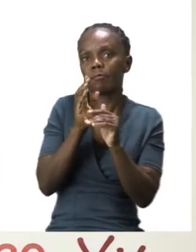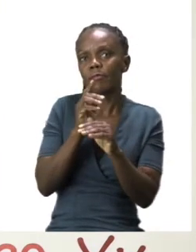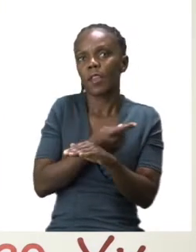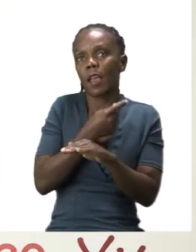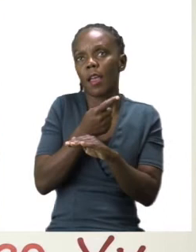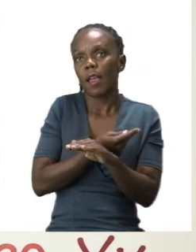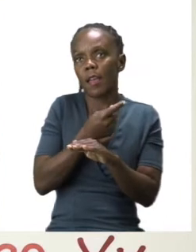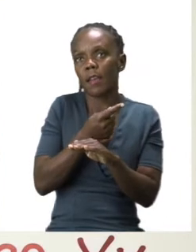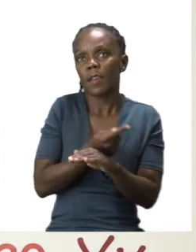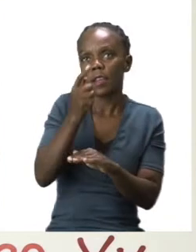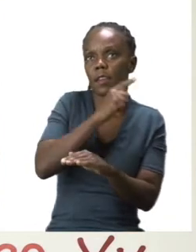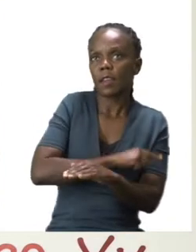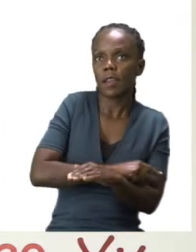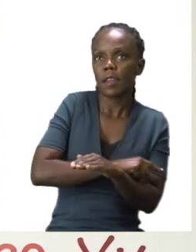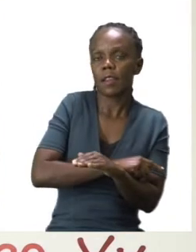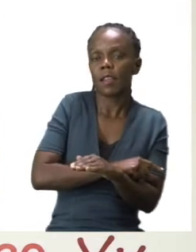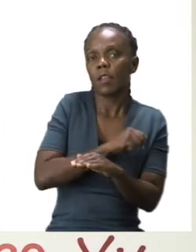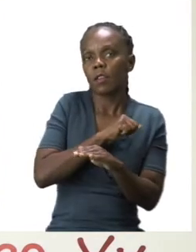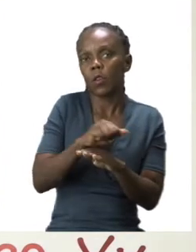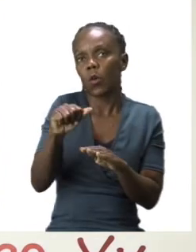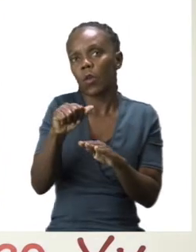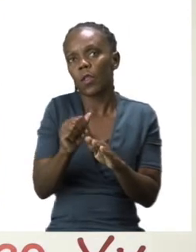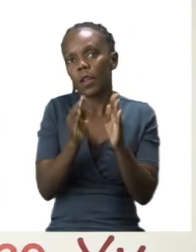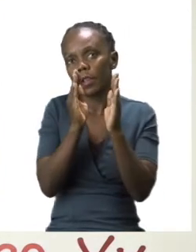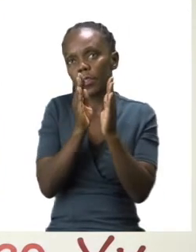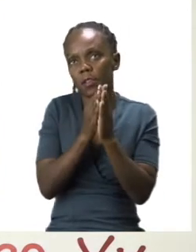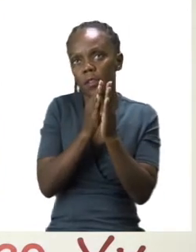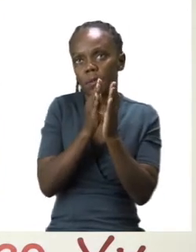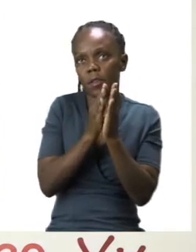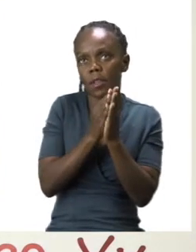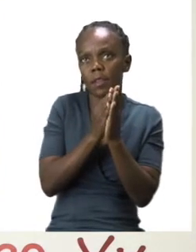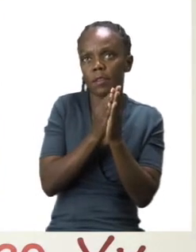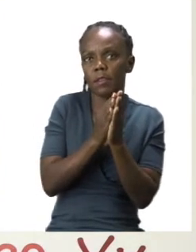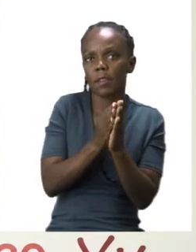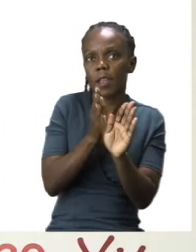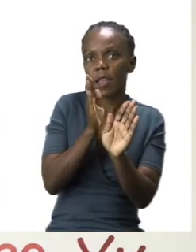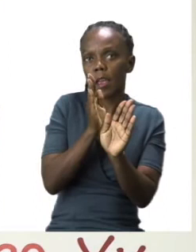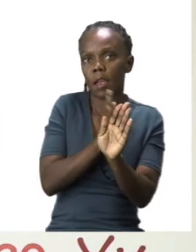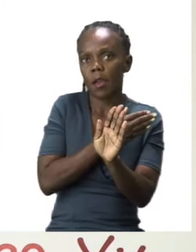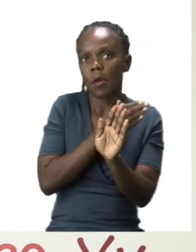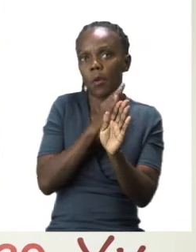Sanitize every day so the germs can stay